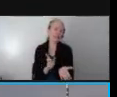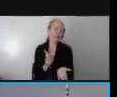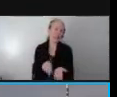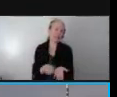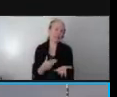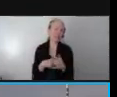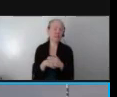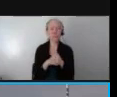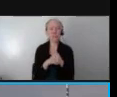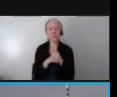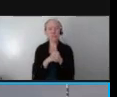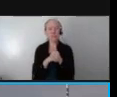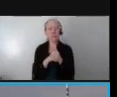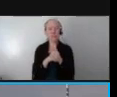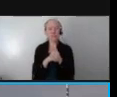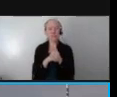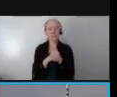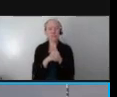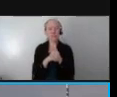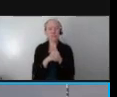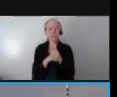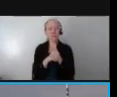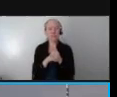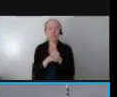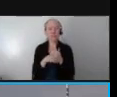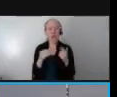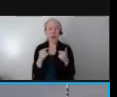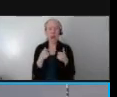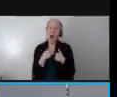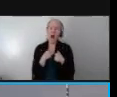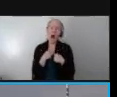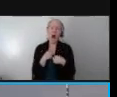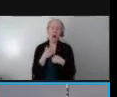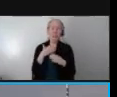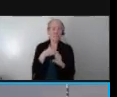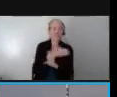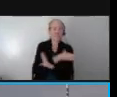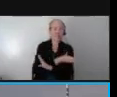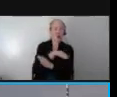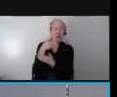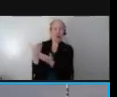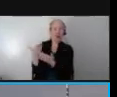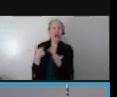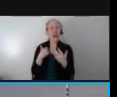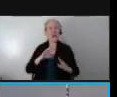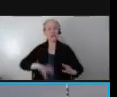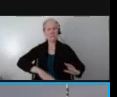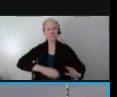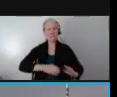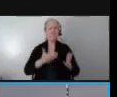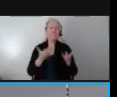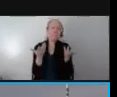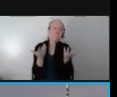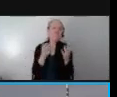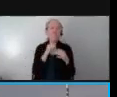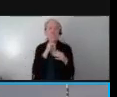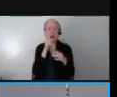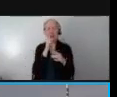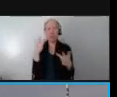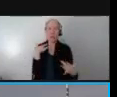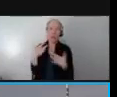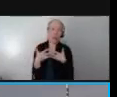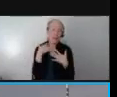I will say that as much, I didn't have too much anxiety about urinating in a funnel like this and aiming and everything before I got up